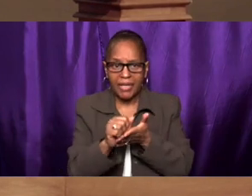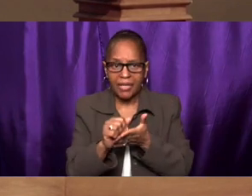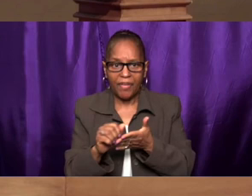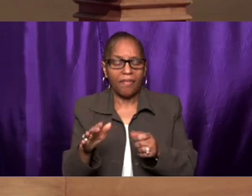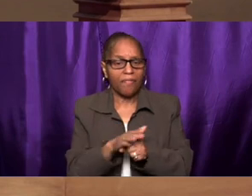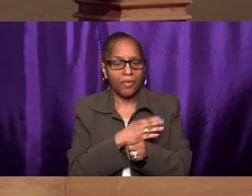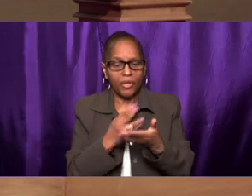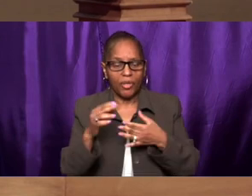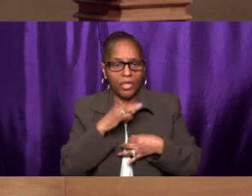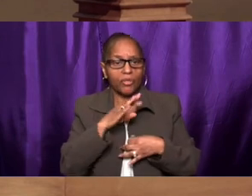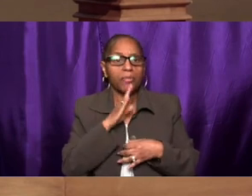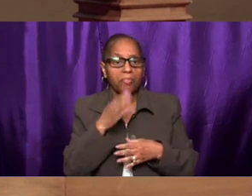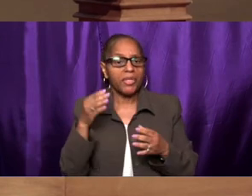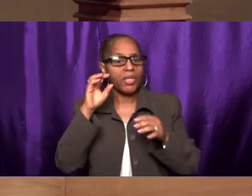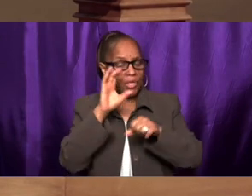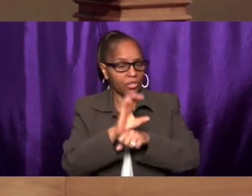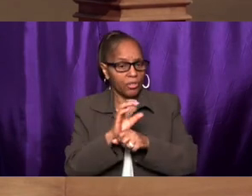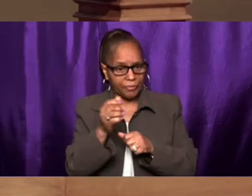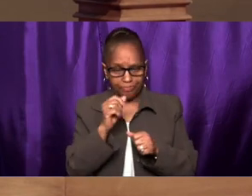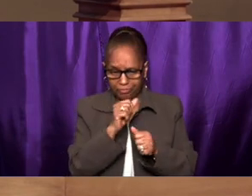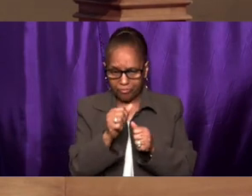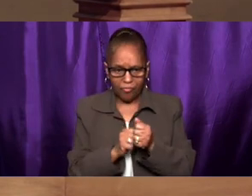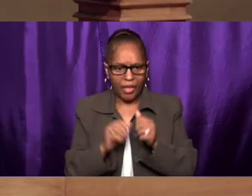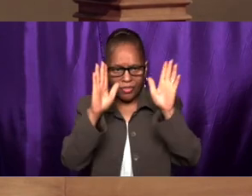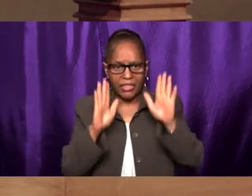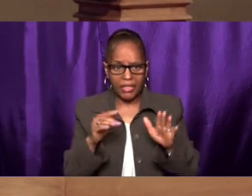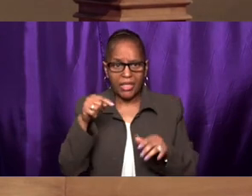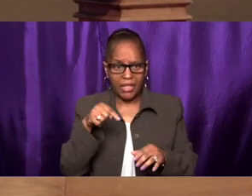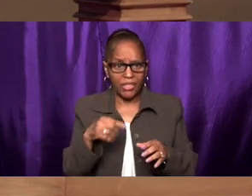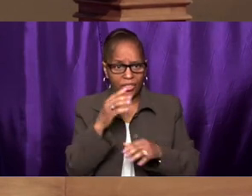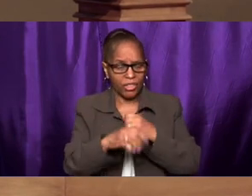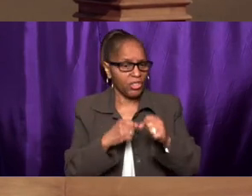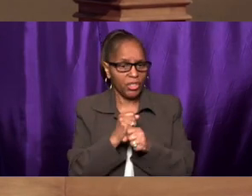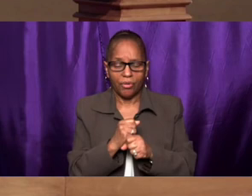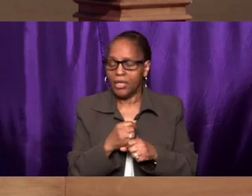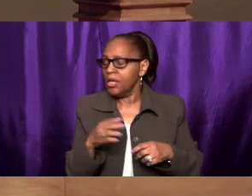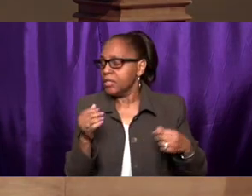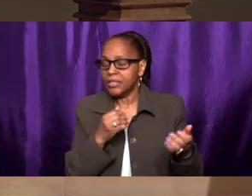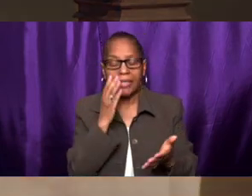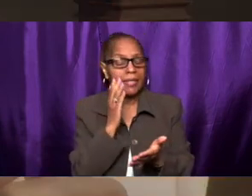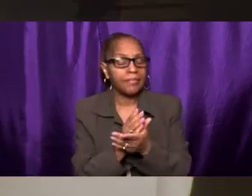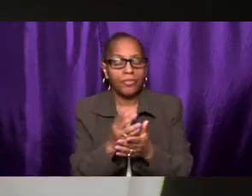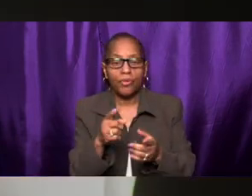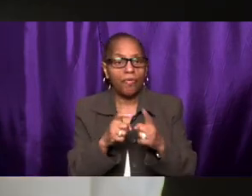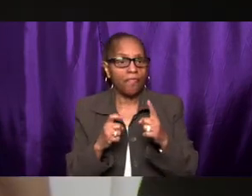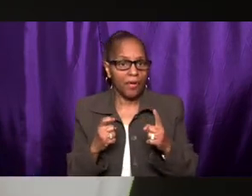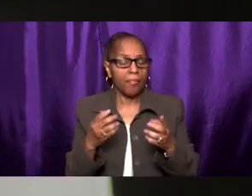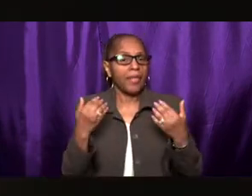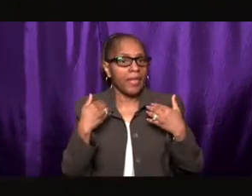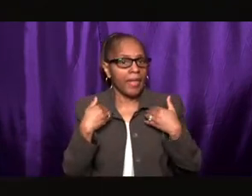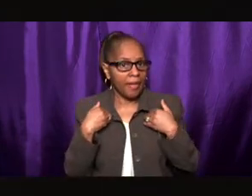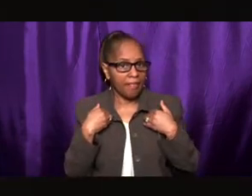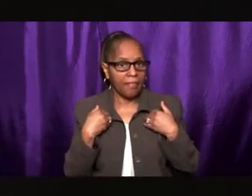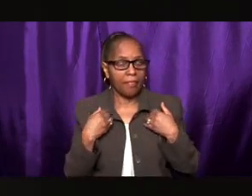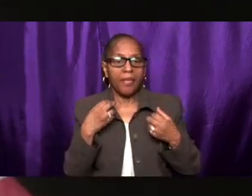been at church every Sunday this year, it does not exempt you from going through some hell.